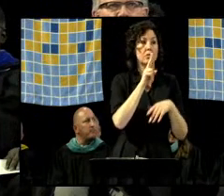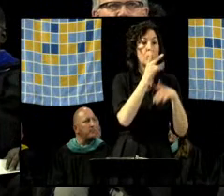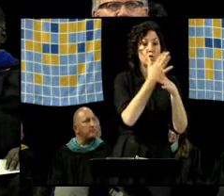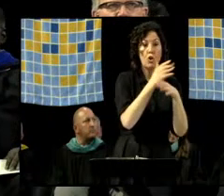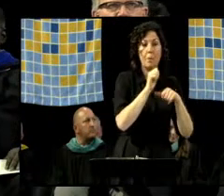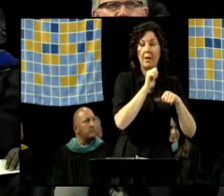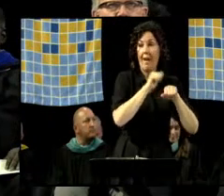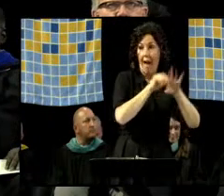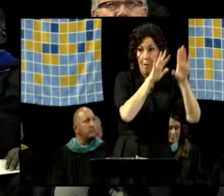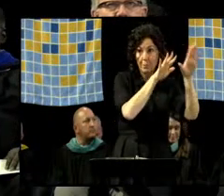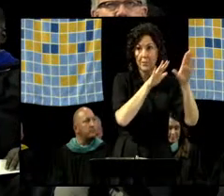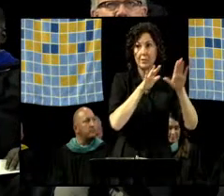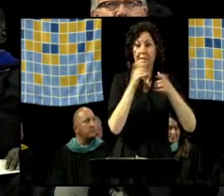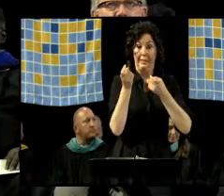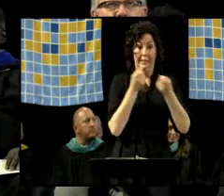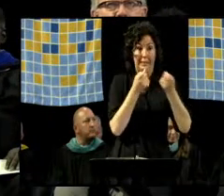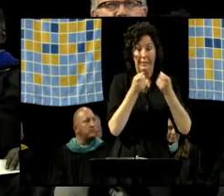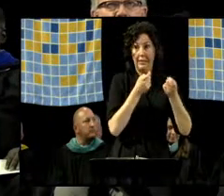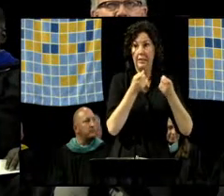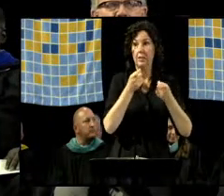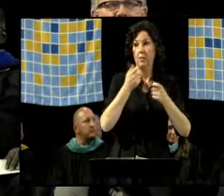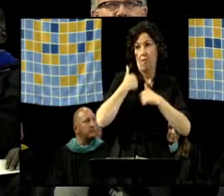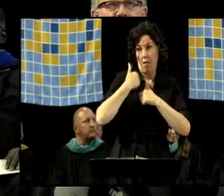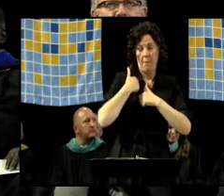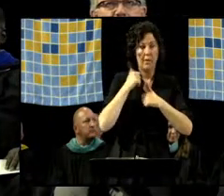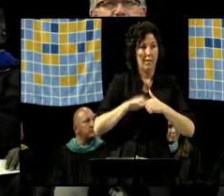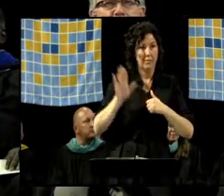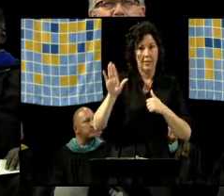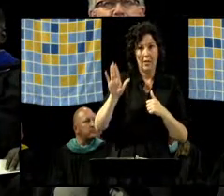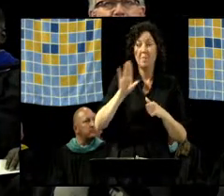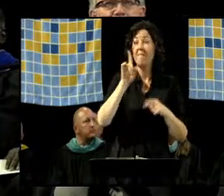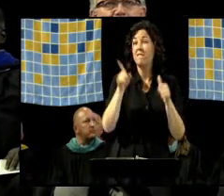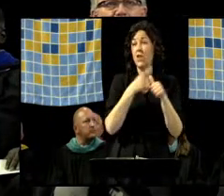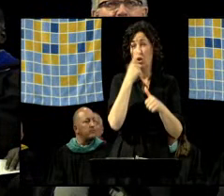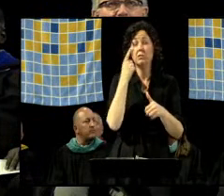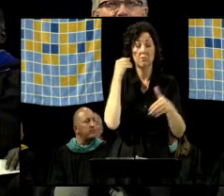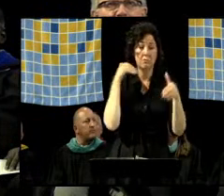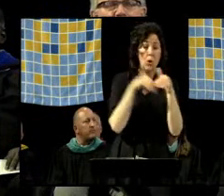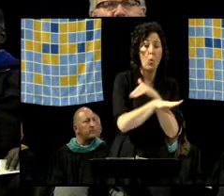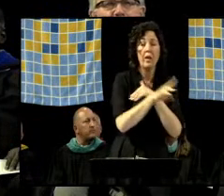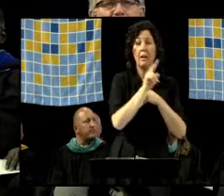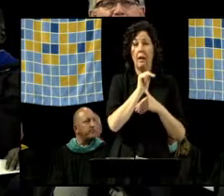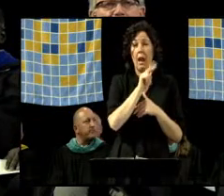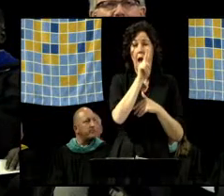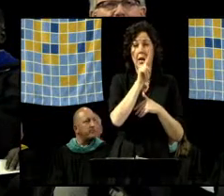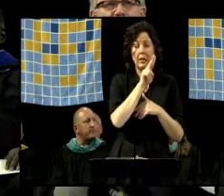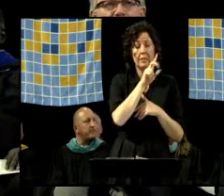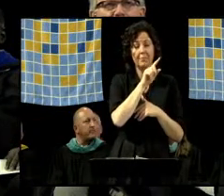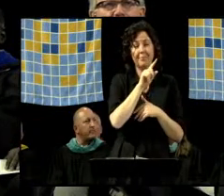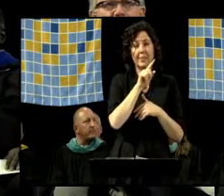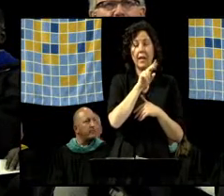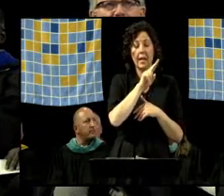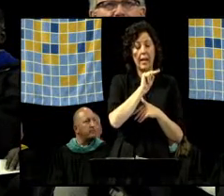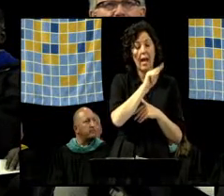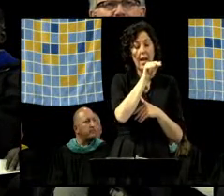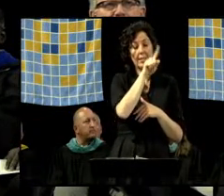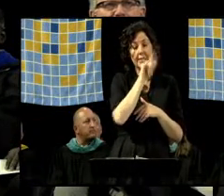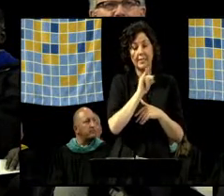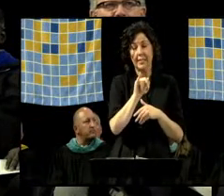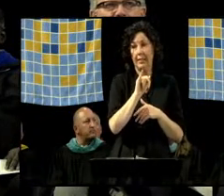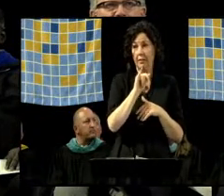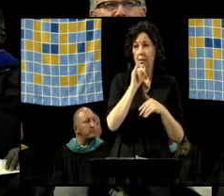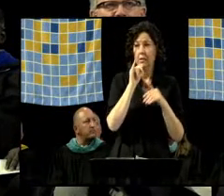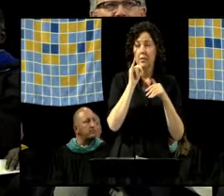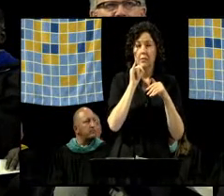the Nuremberg war crime trials, and was one of the first to enter Nazi concentration camps. After the war, he had a career